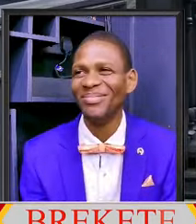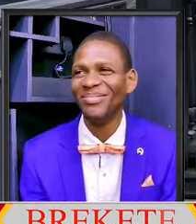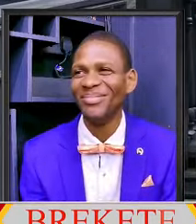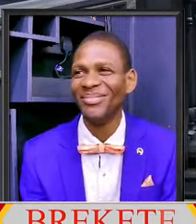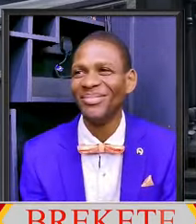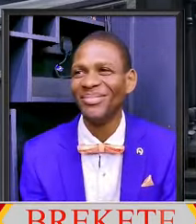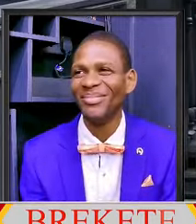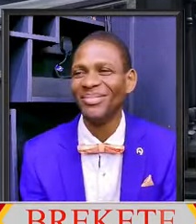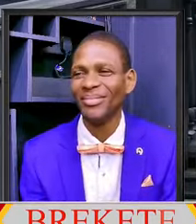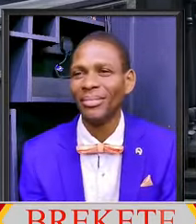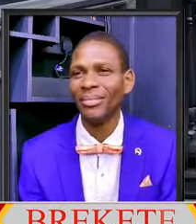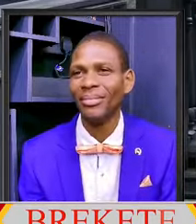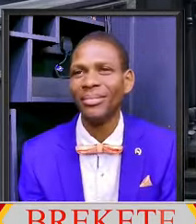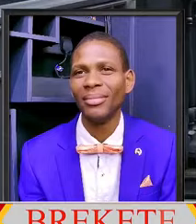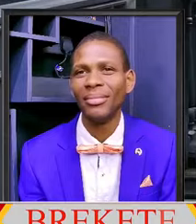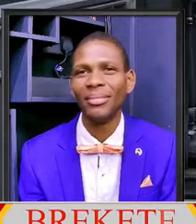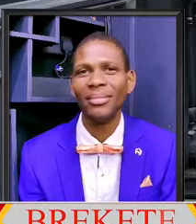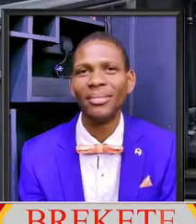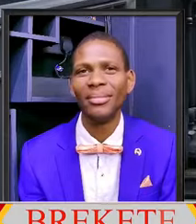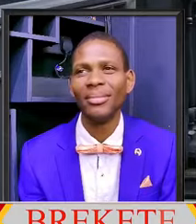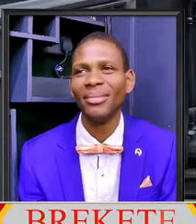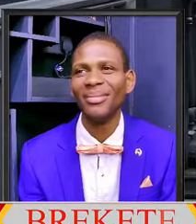Please come this way.